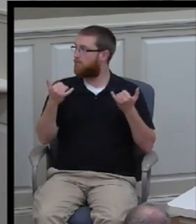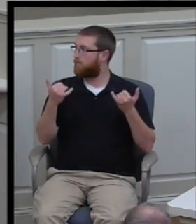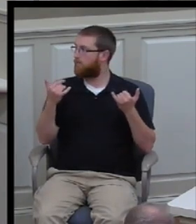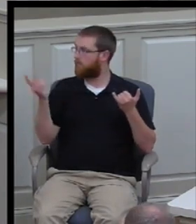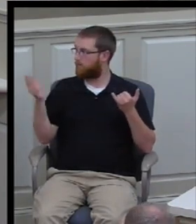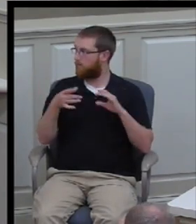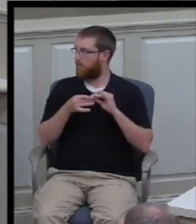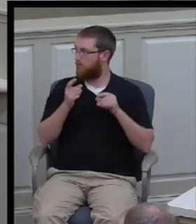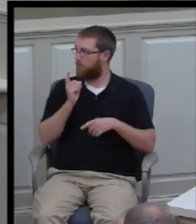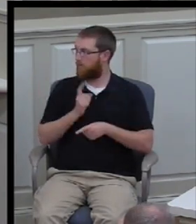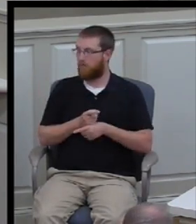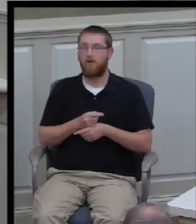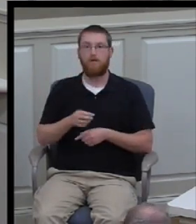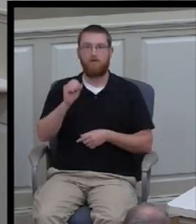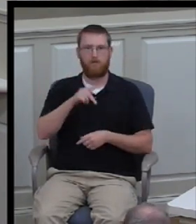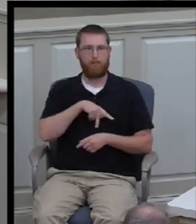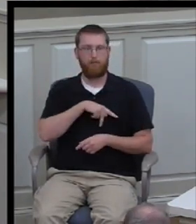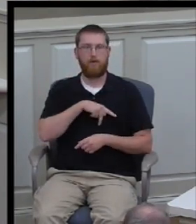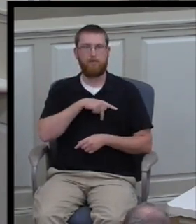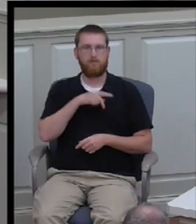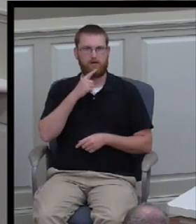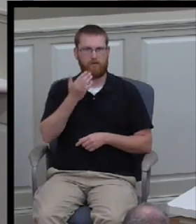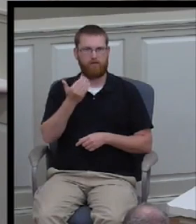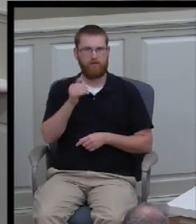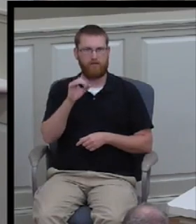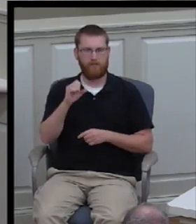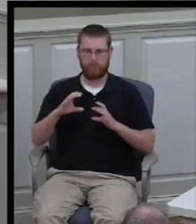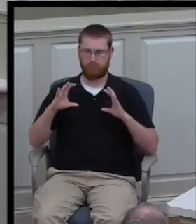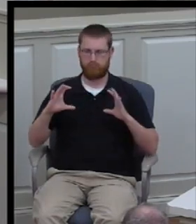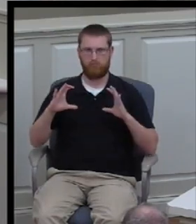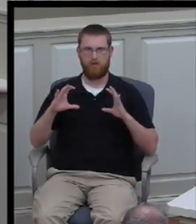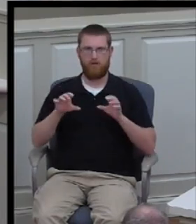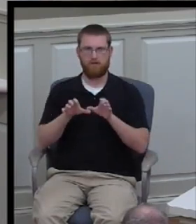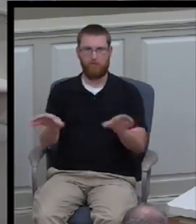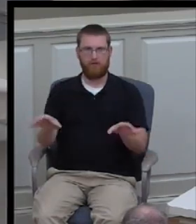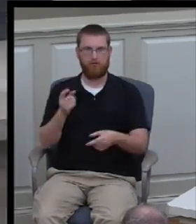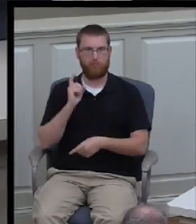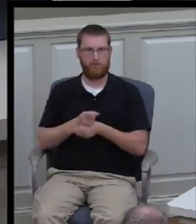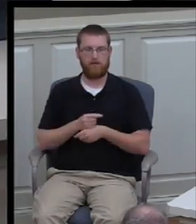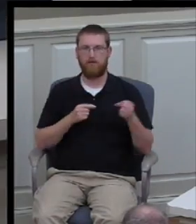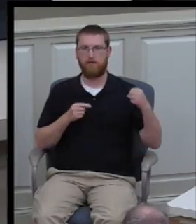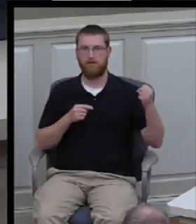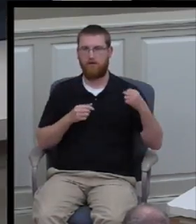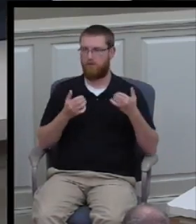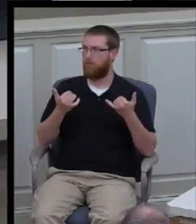Sure, going to make a comment. So this splits off of a 15-inch line, Earl? Currently, it does. Well,